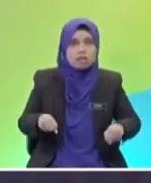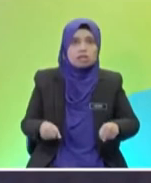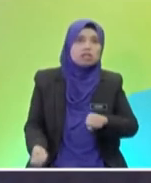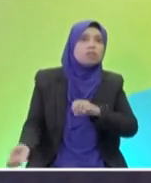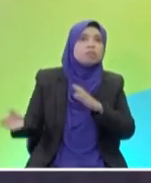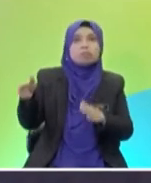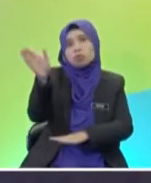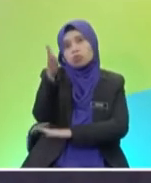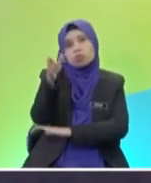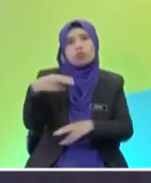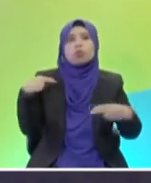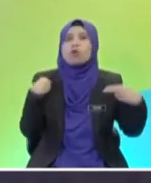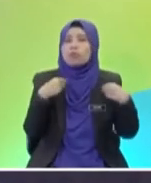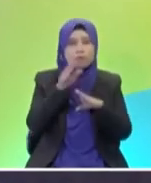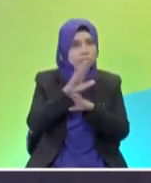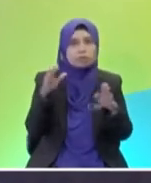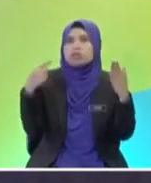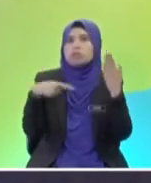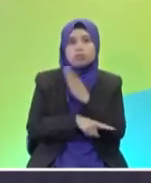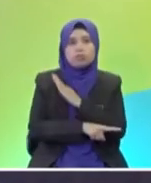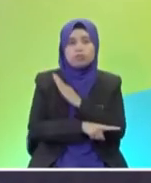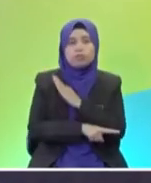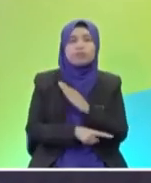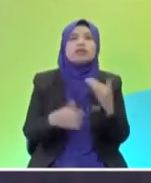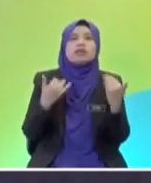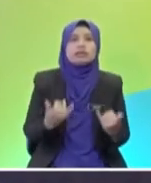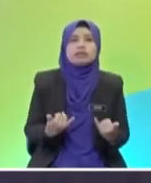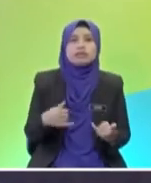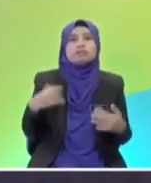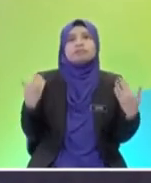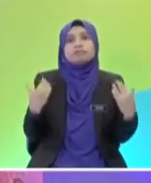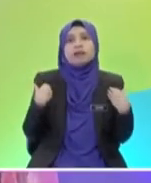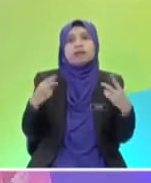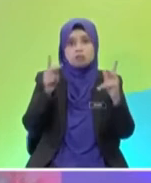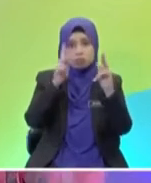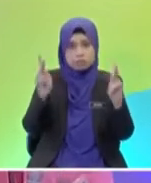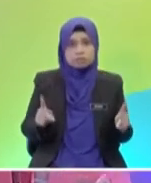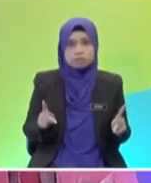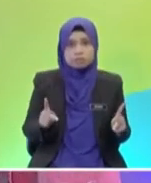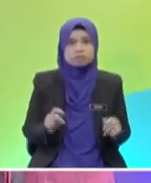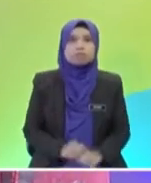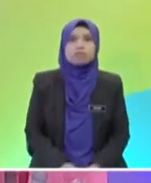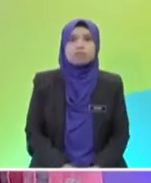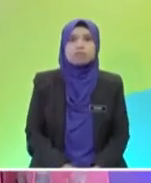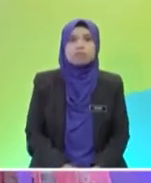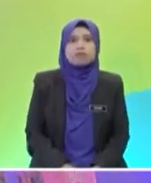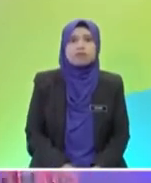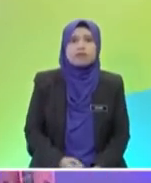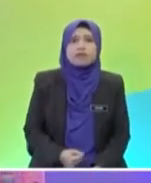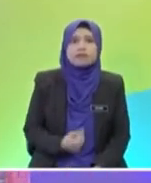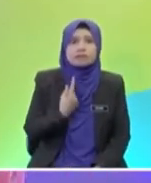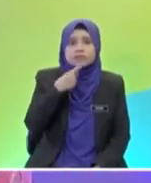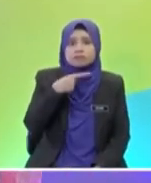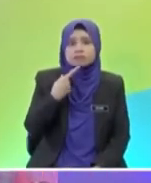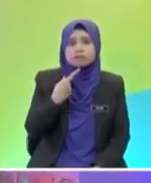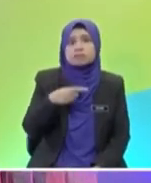Okay. So now we go to the quiz time. Quiz time. Okay. Let us ask any one of our